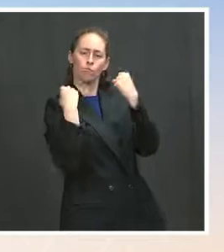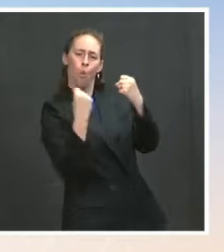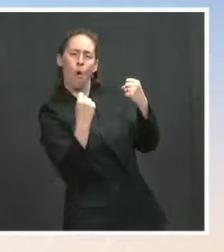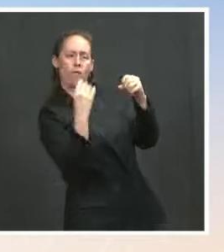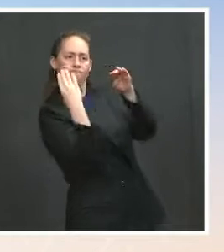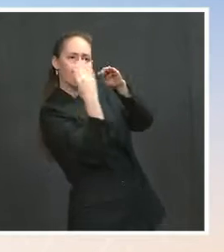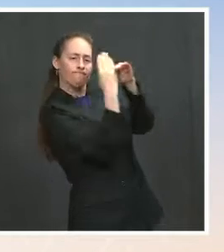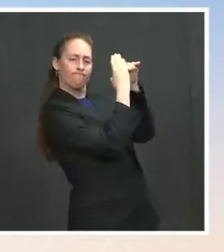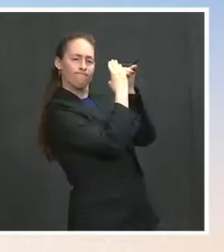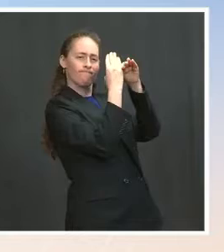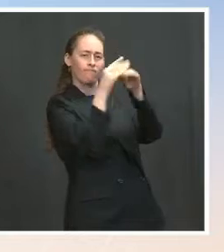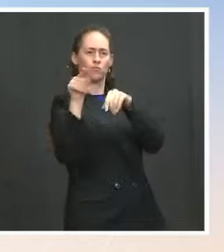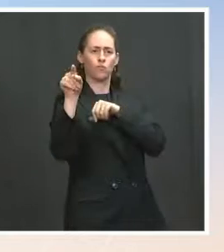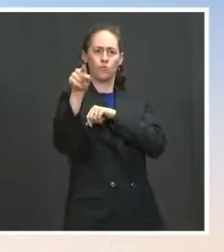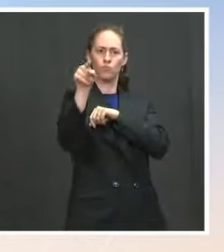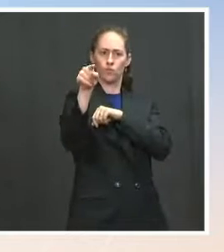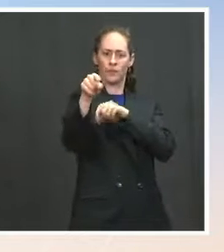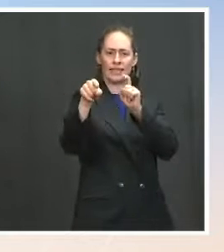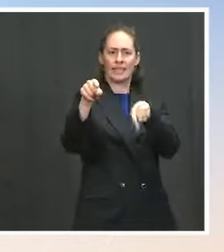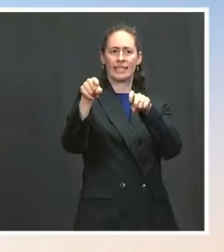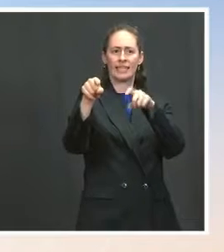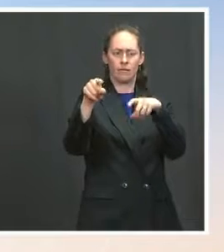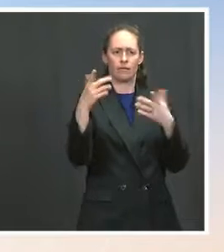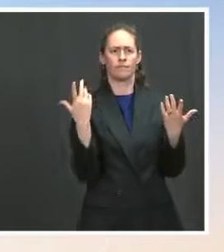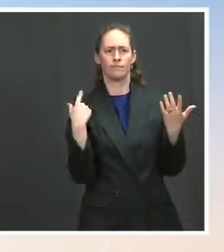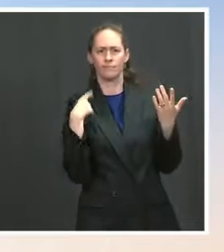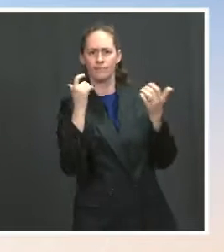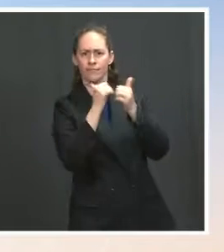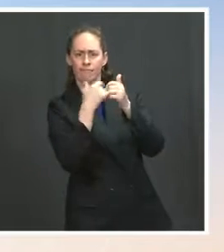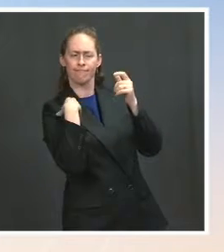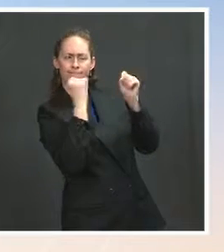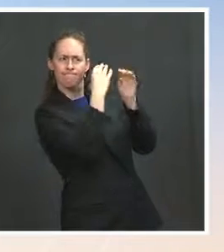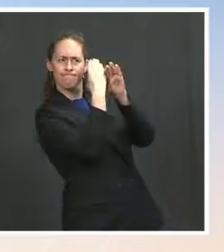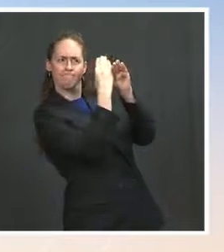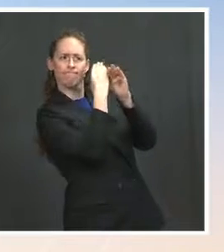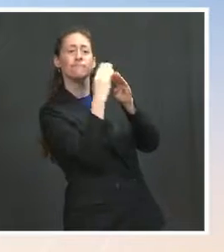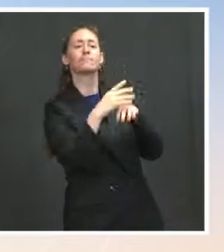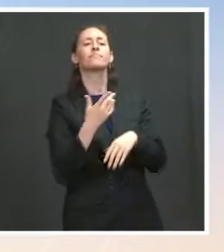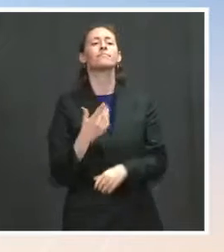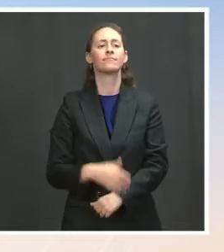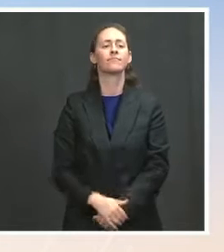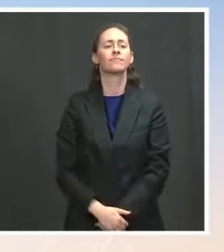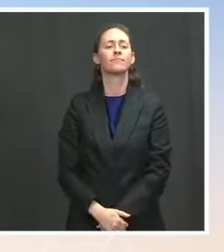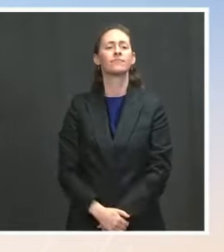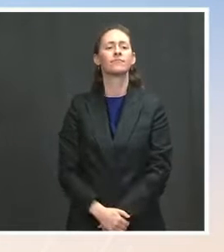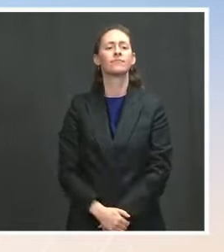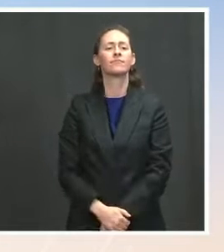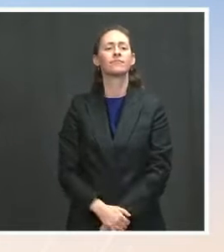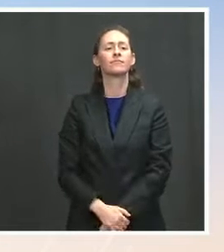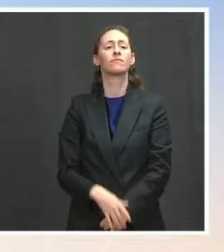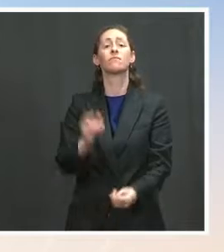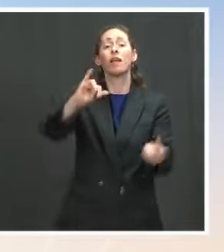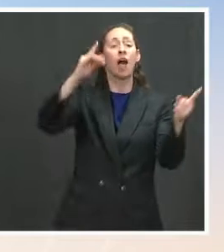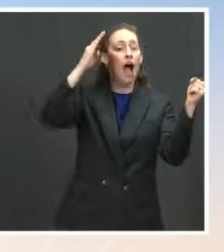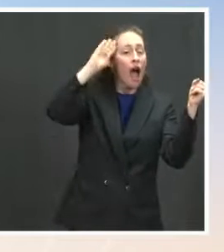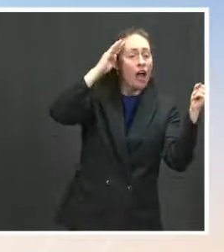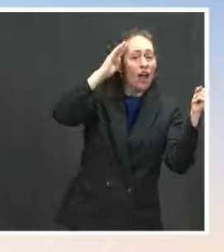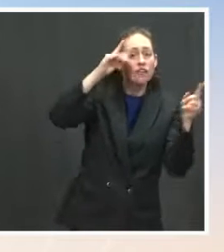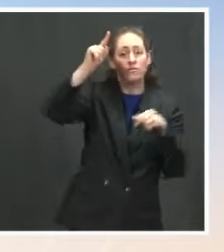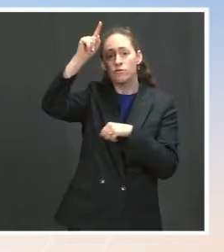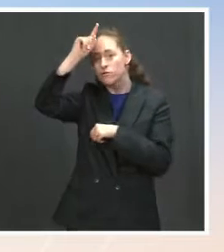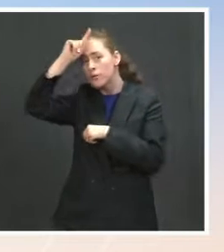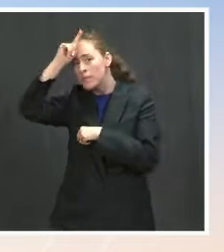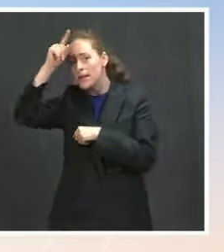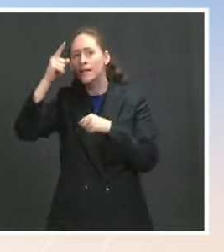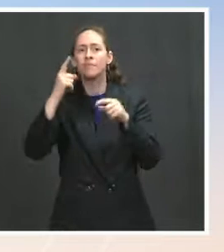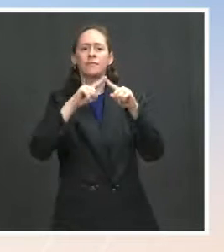of ransomware attacks on the United States, Ireland, and Germany, and other organizations around the world, is that companies that view